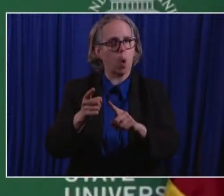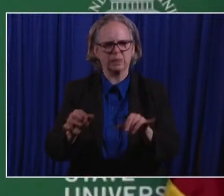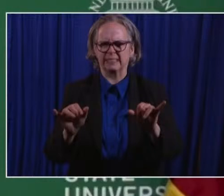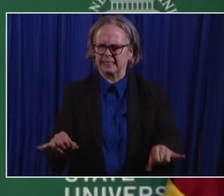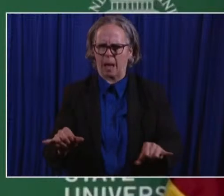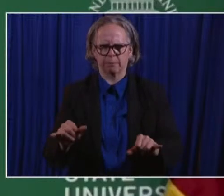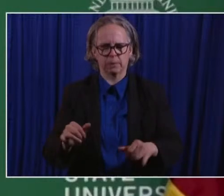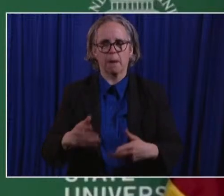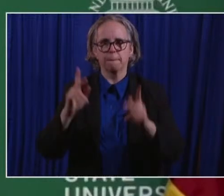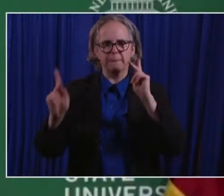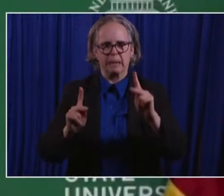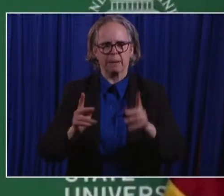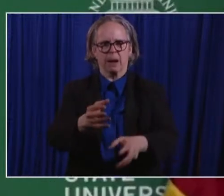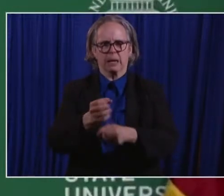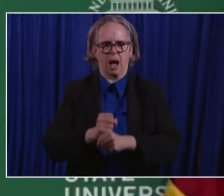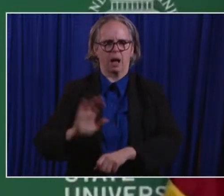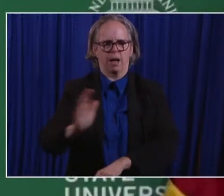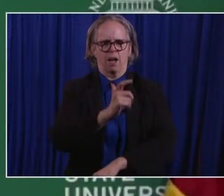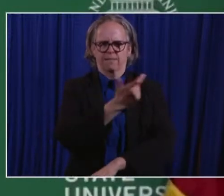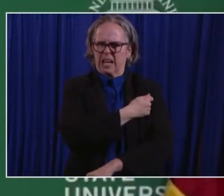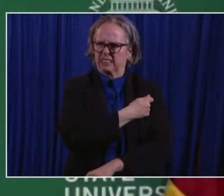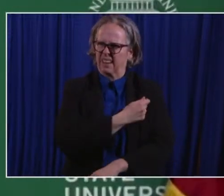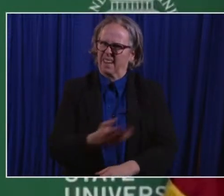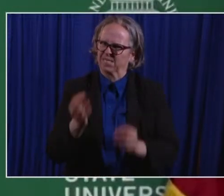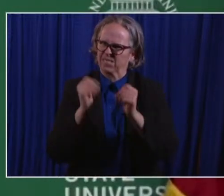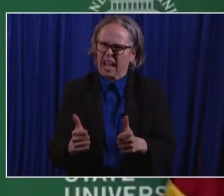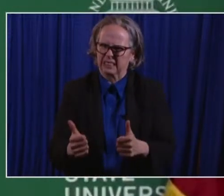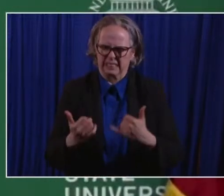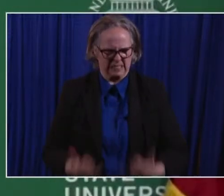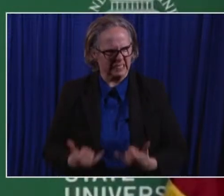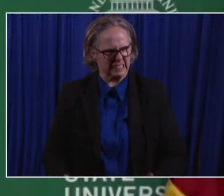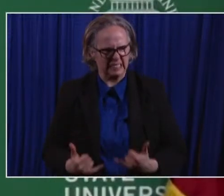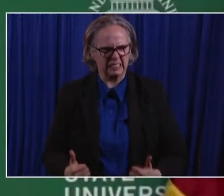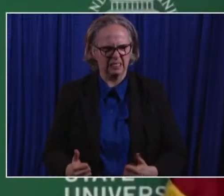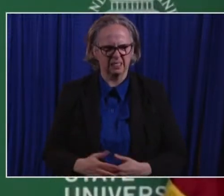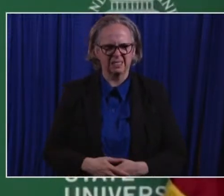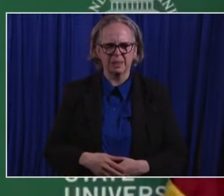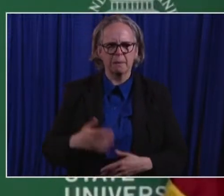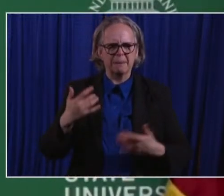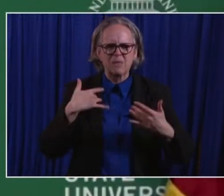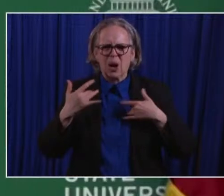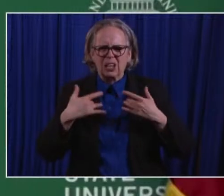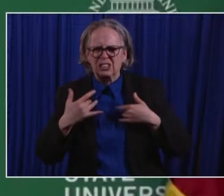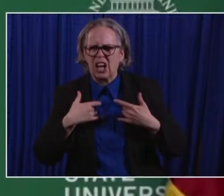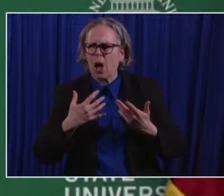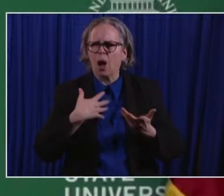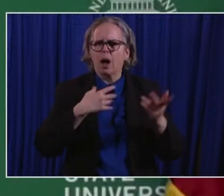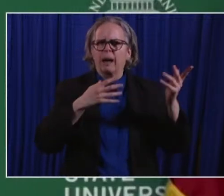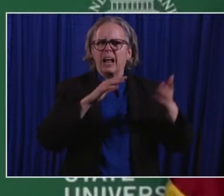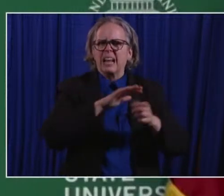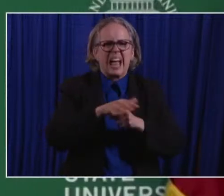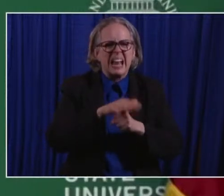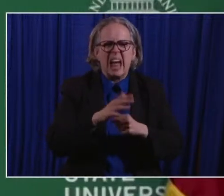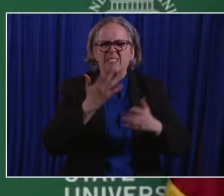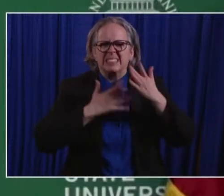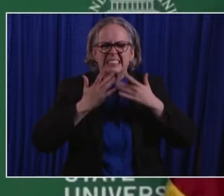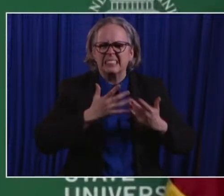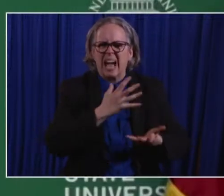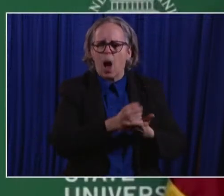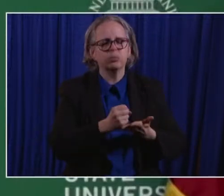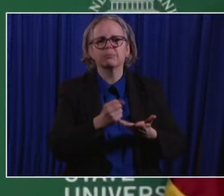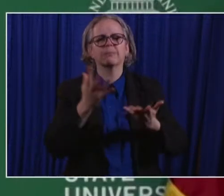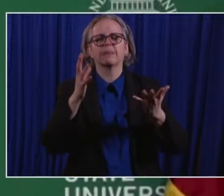as concerned about it not going out within 5 or 6 days from that provider. If we can get it